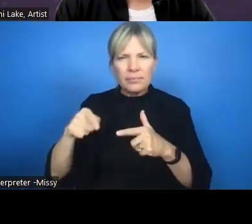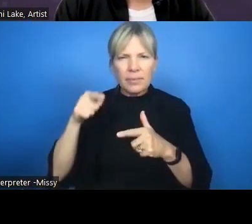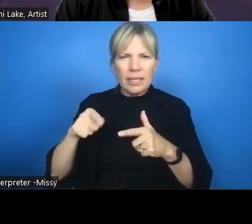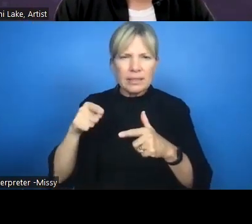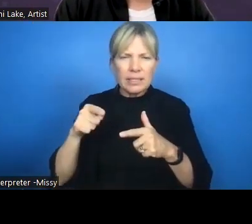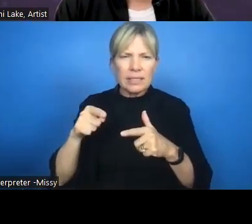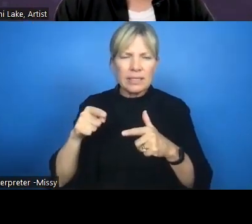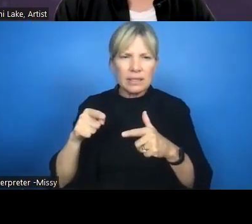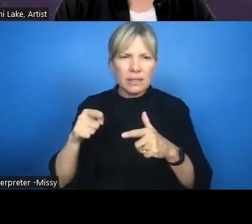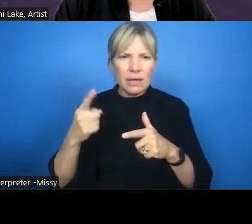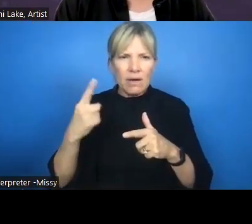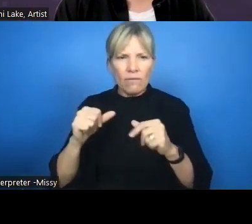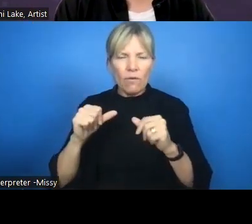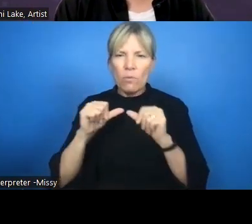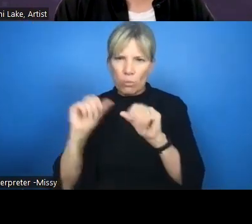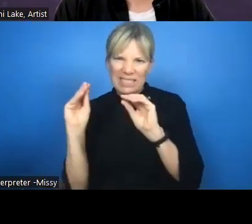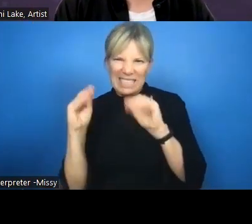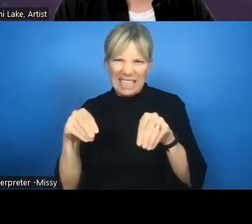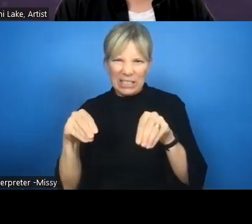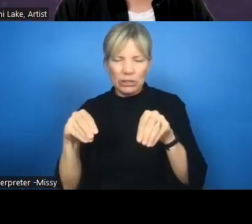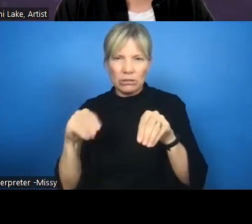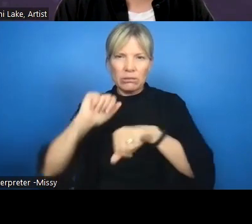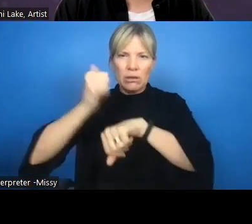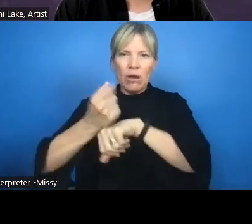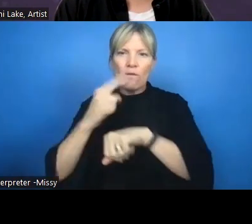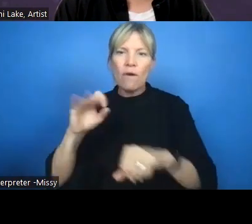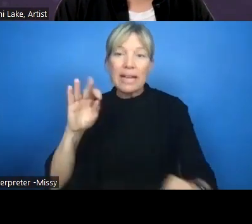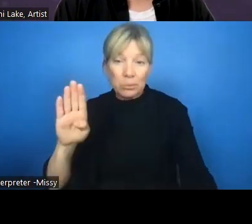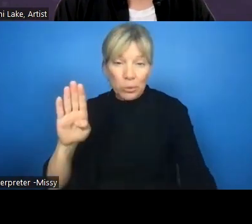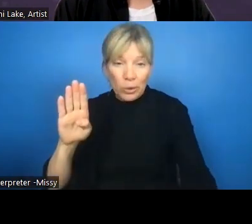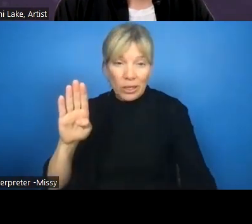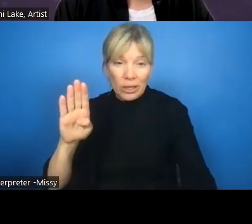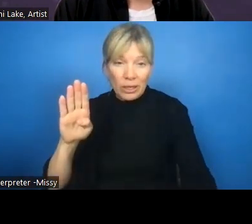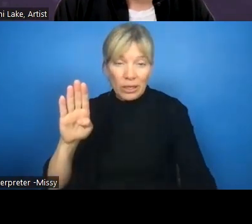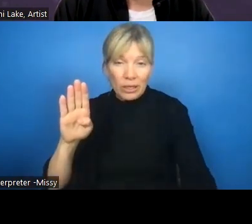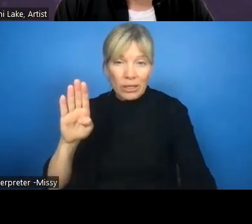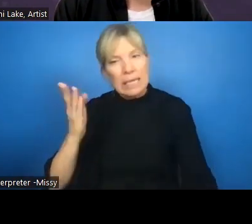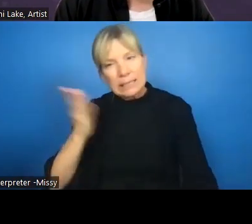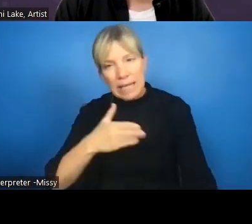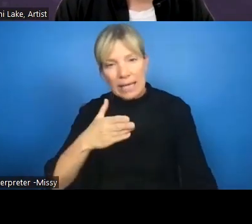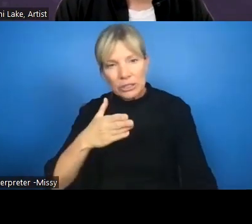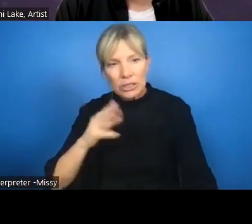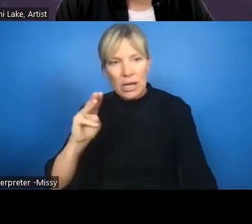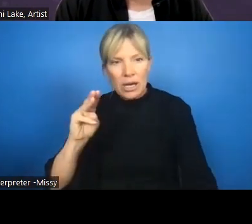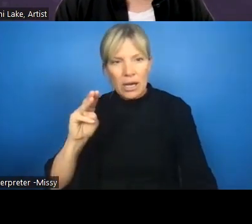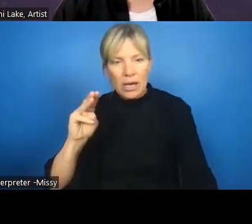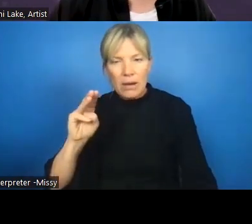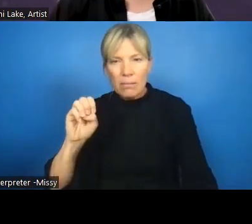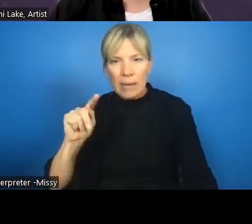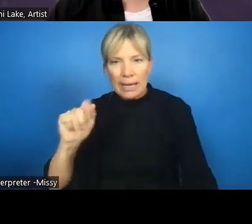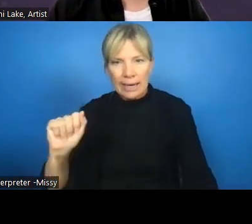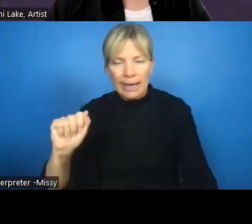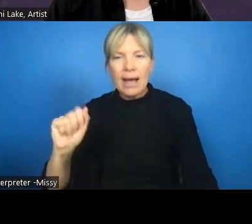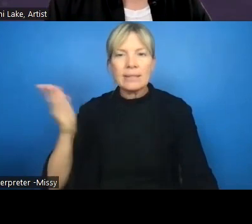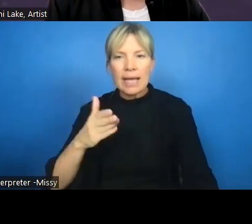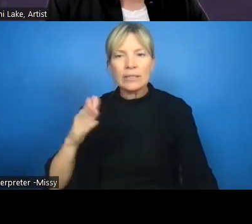the permanent installations for the Facebook / Meta Chicago office. So this is